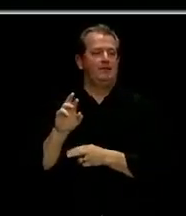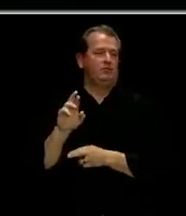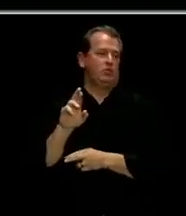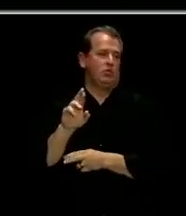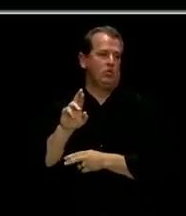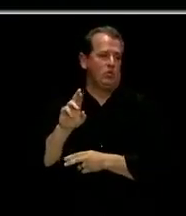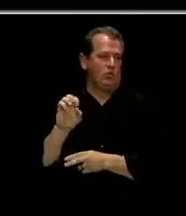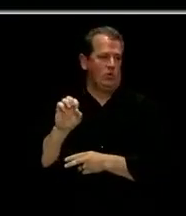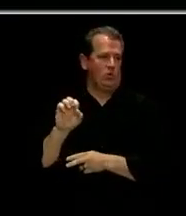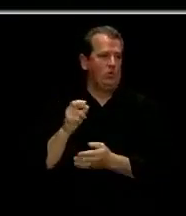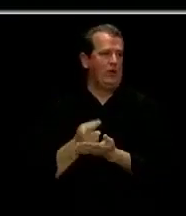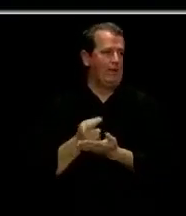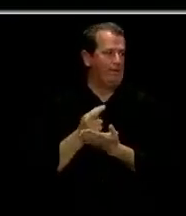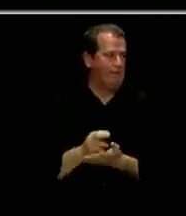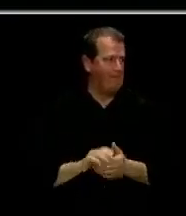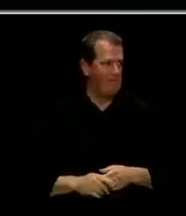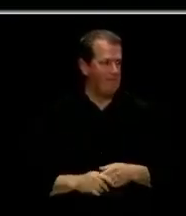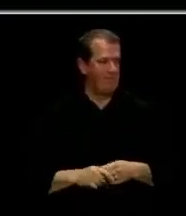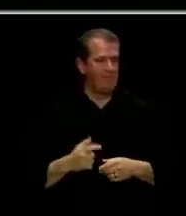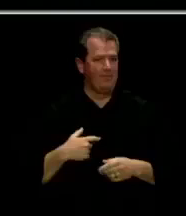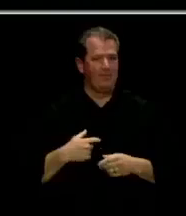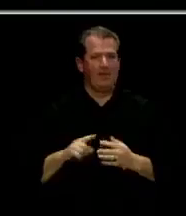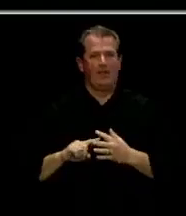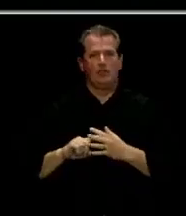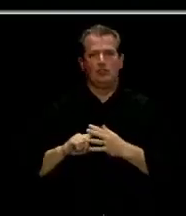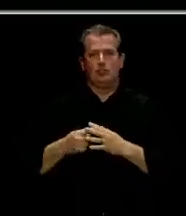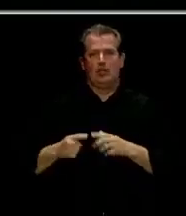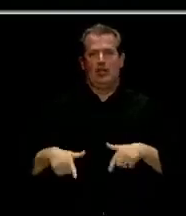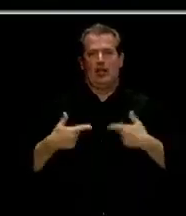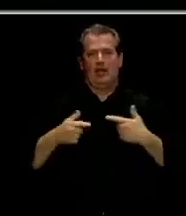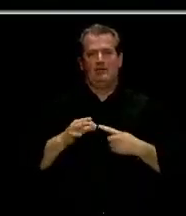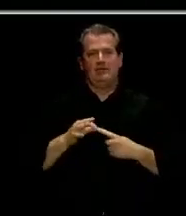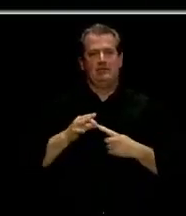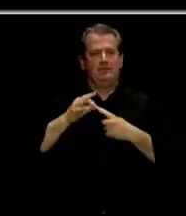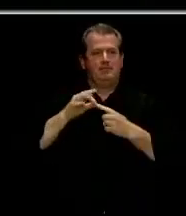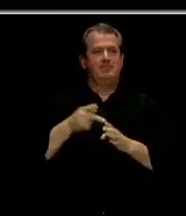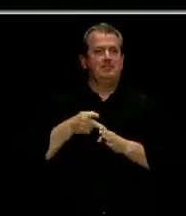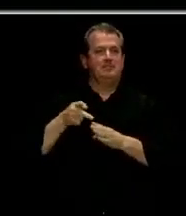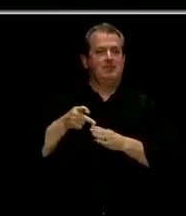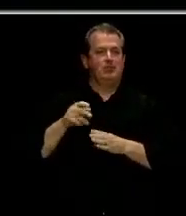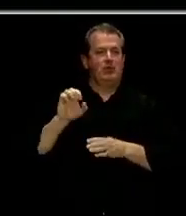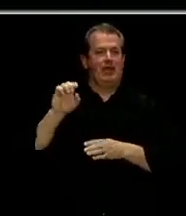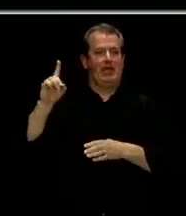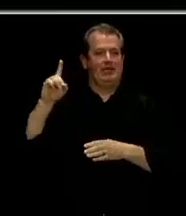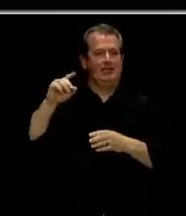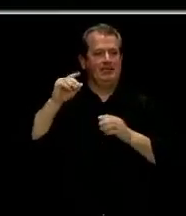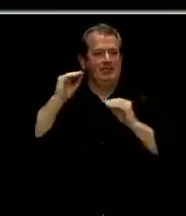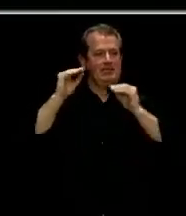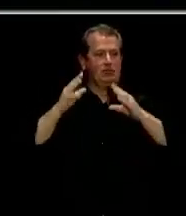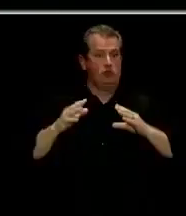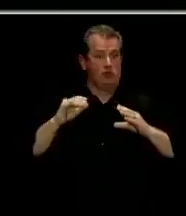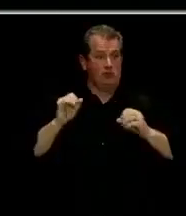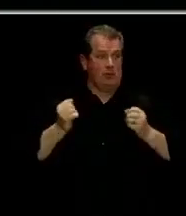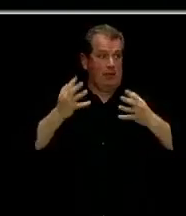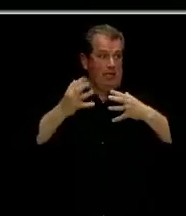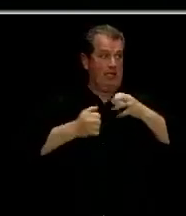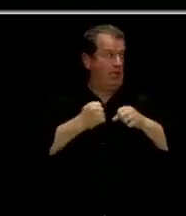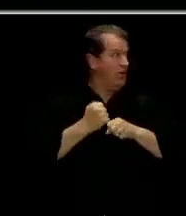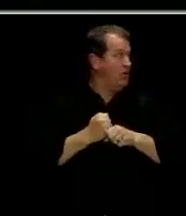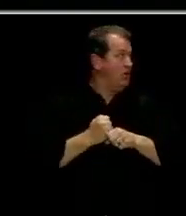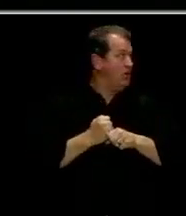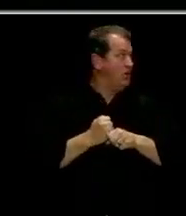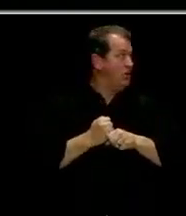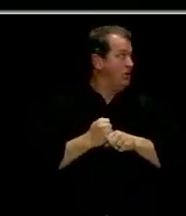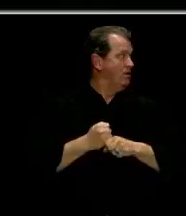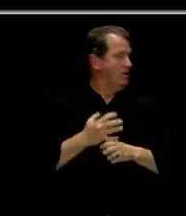to be here. I started life as a special education teacher, and for many years, that's how I attended